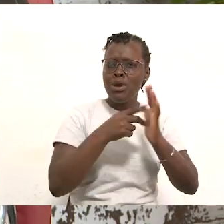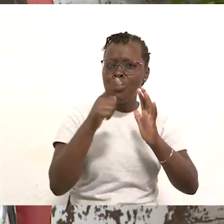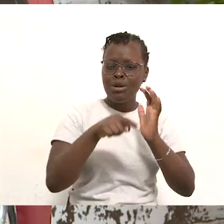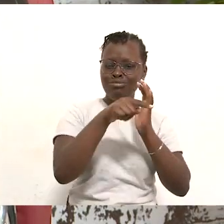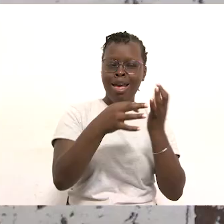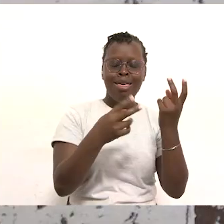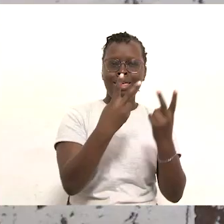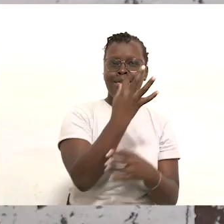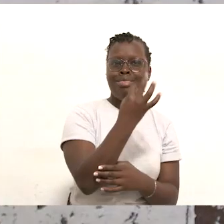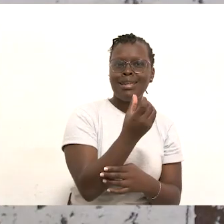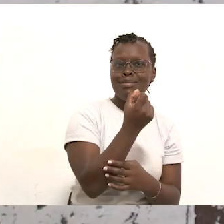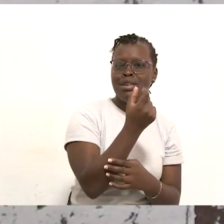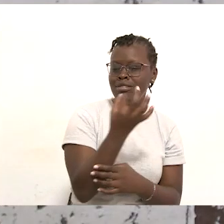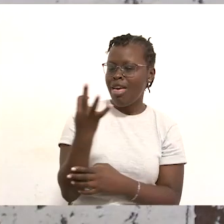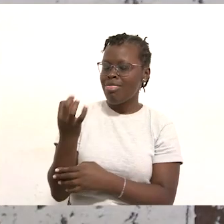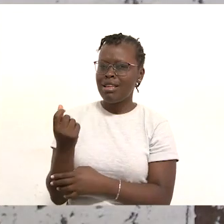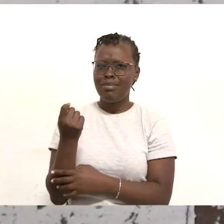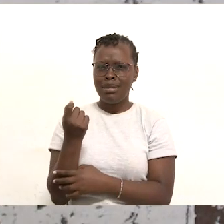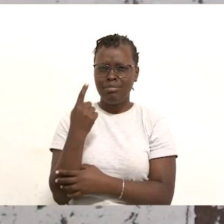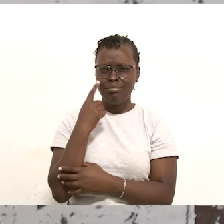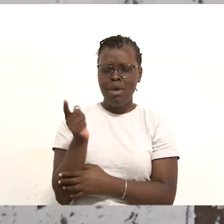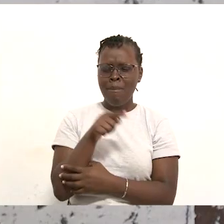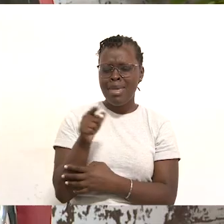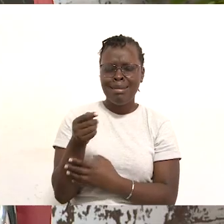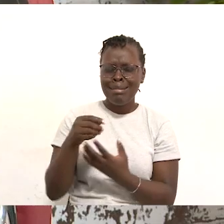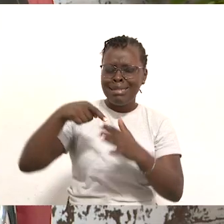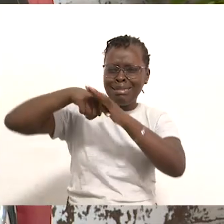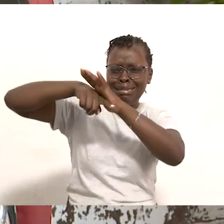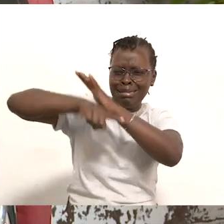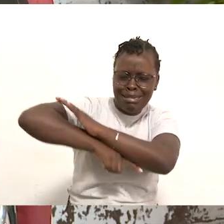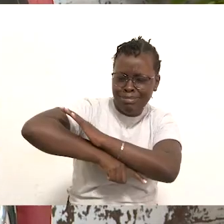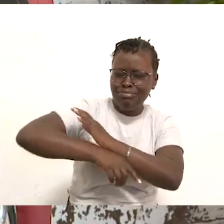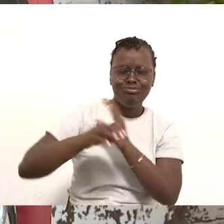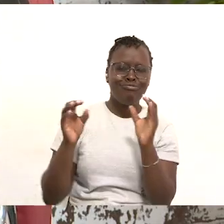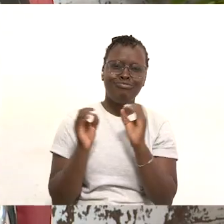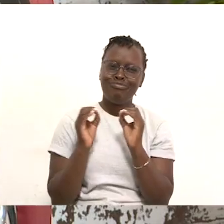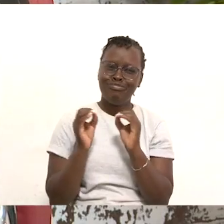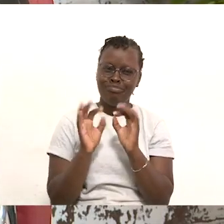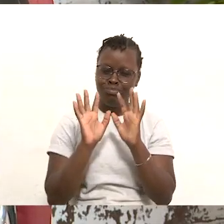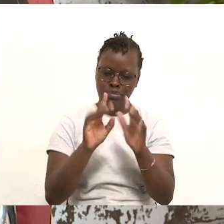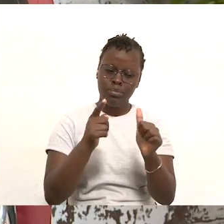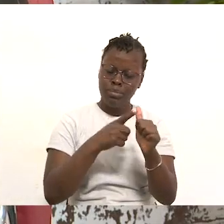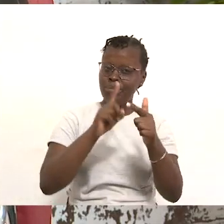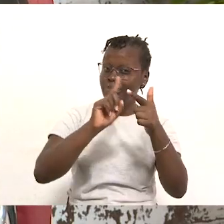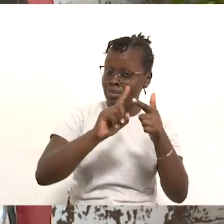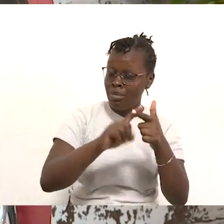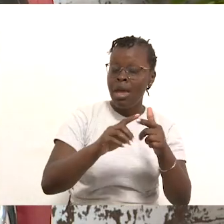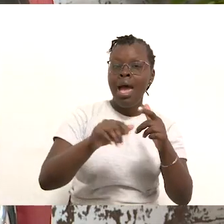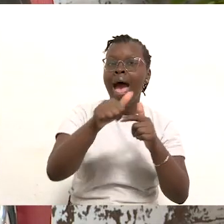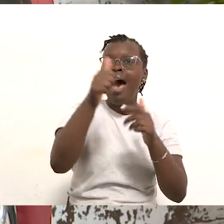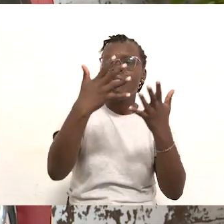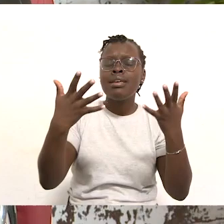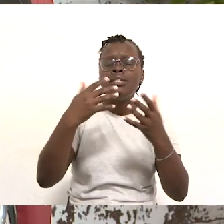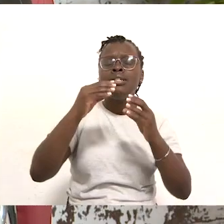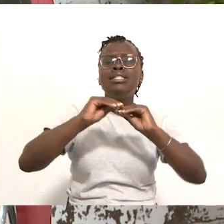in business. Another thing is the teacher expertise. Teacher expertise is a loss, because you find that